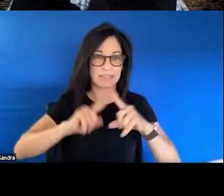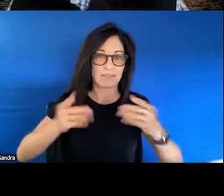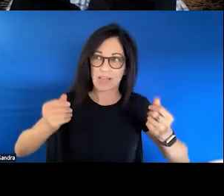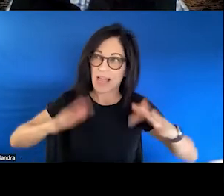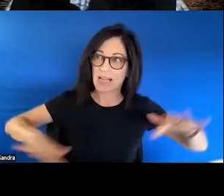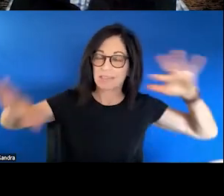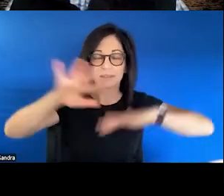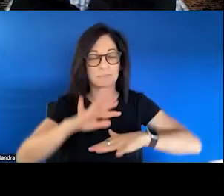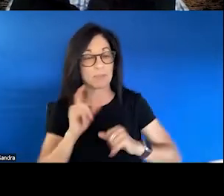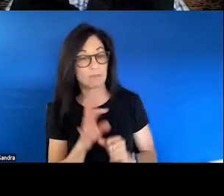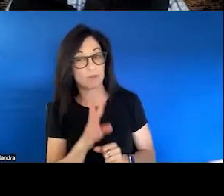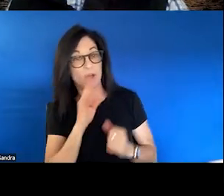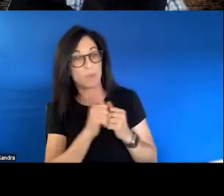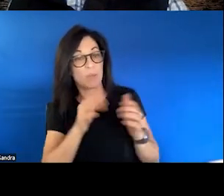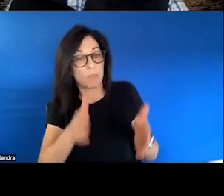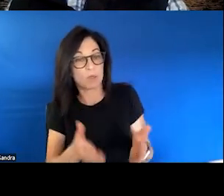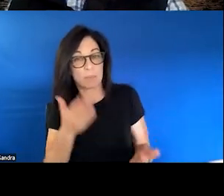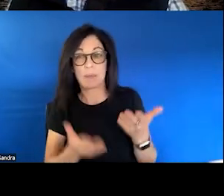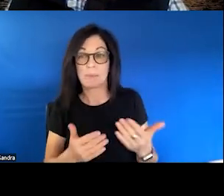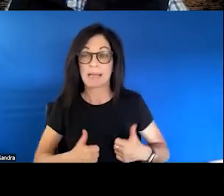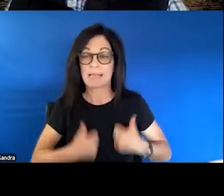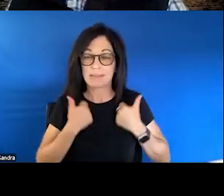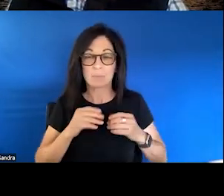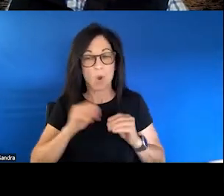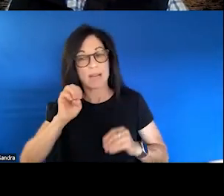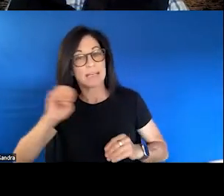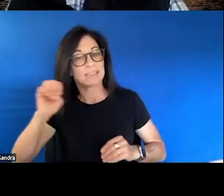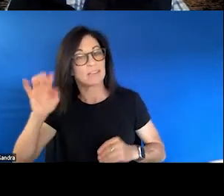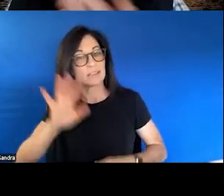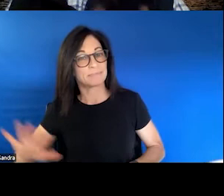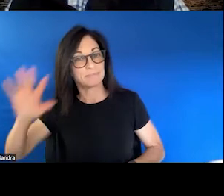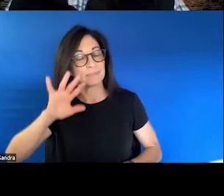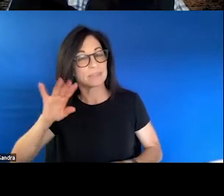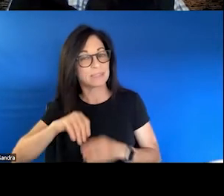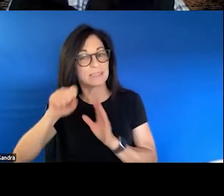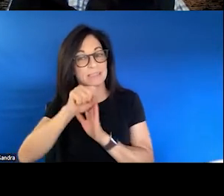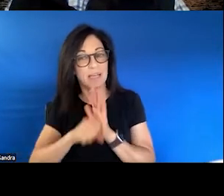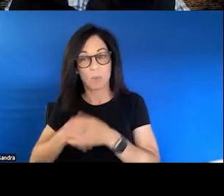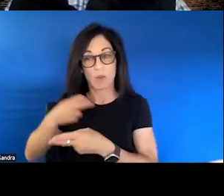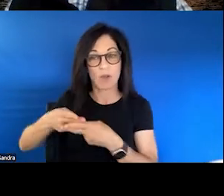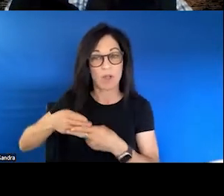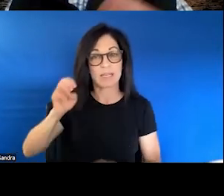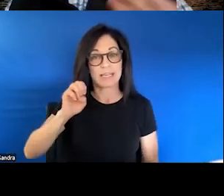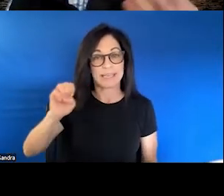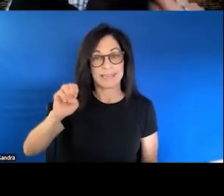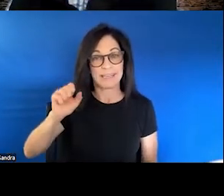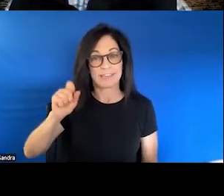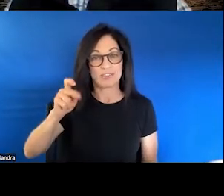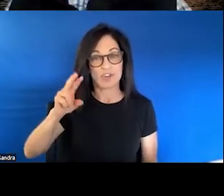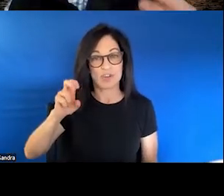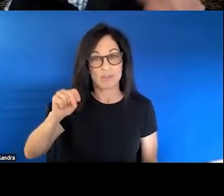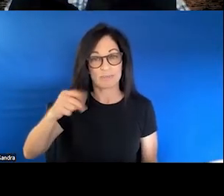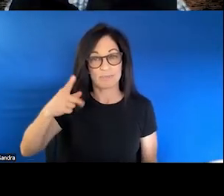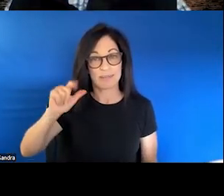speaking with somebody who lives on perhaps this eastern portion of the state in what we call the Eastern Plains, a much more